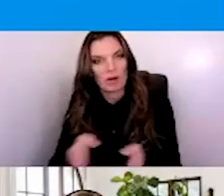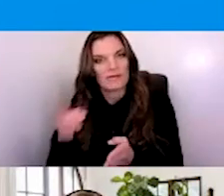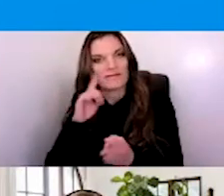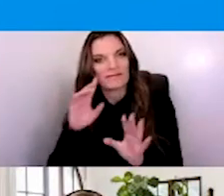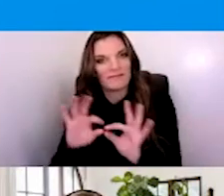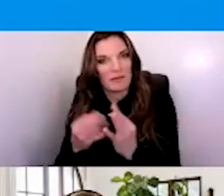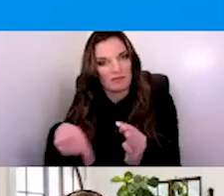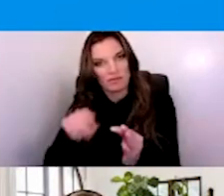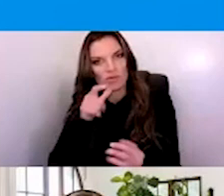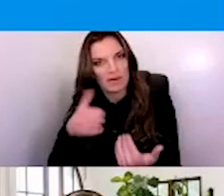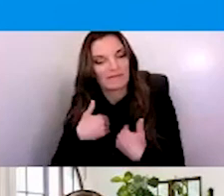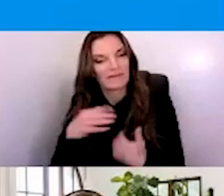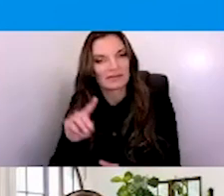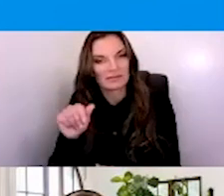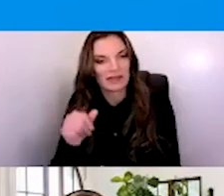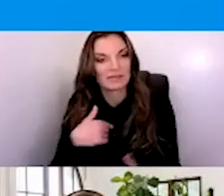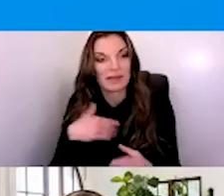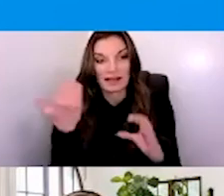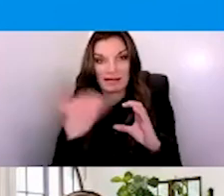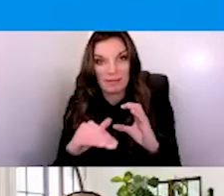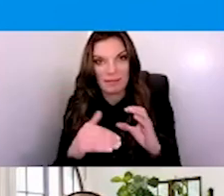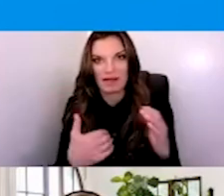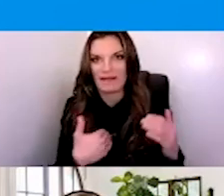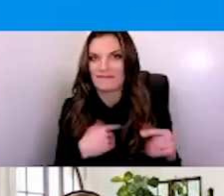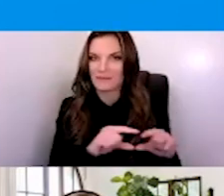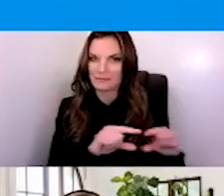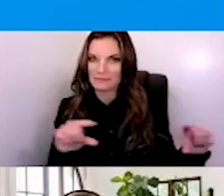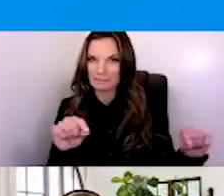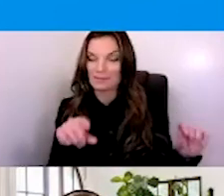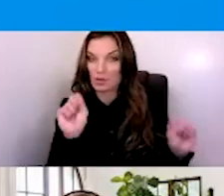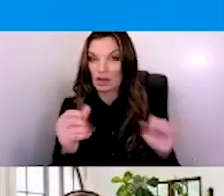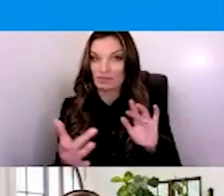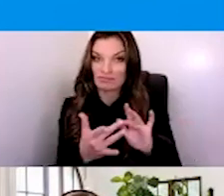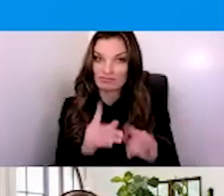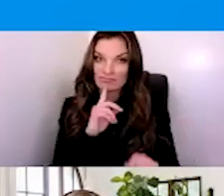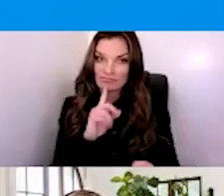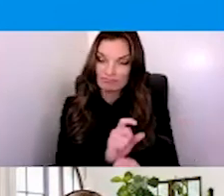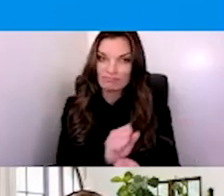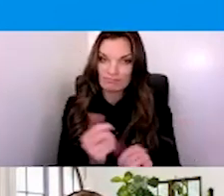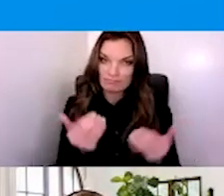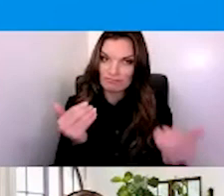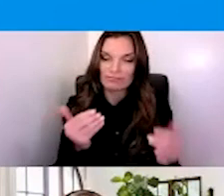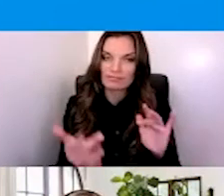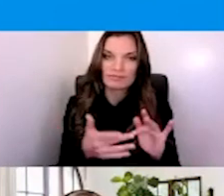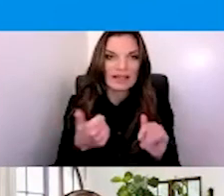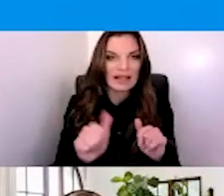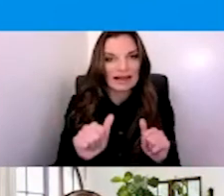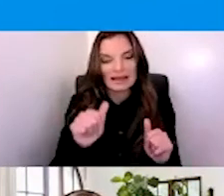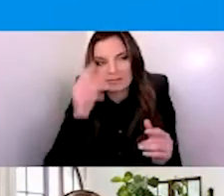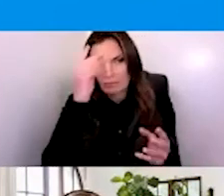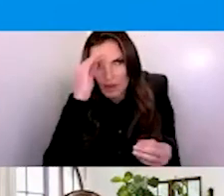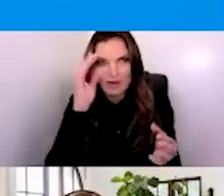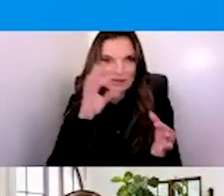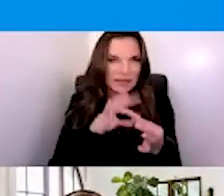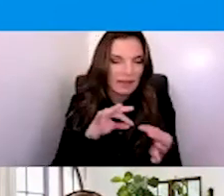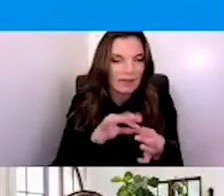my email listed here, which I actually mean for you to contact me if you have any thoughts, questions, comments. I know it becomes kind of